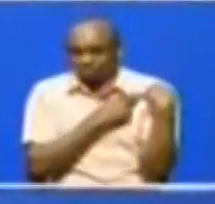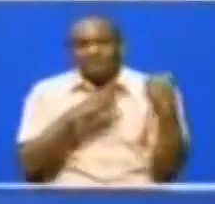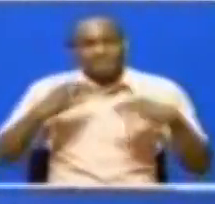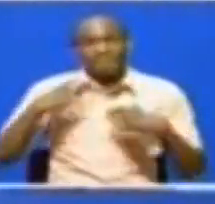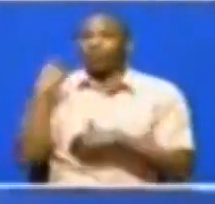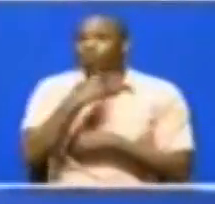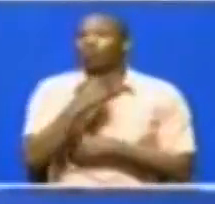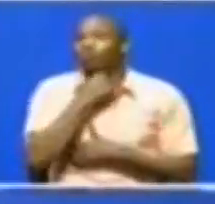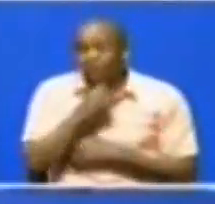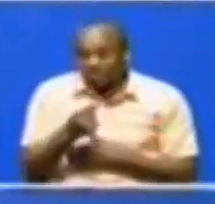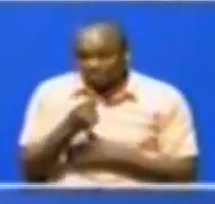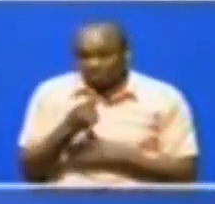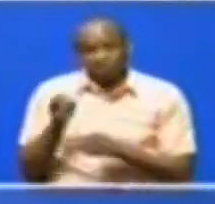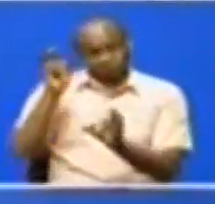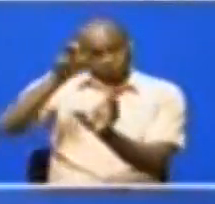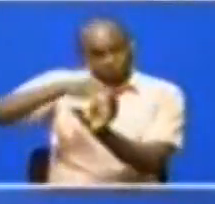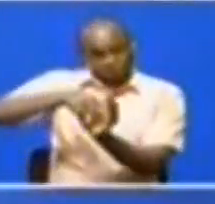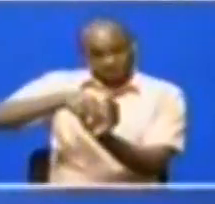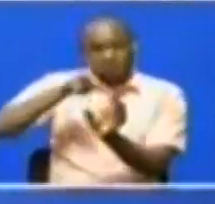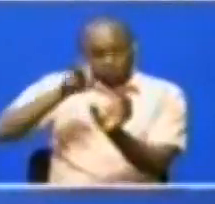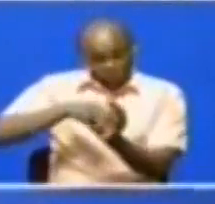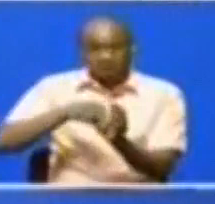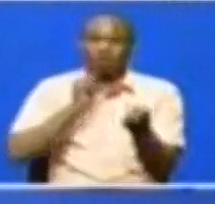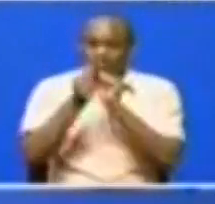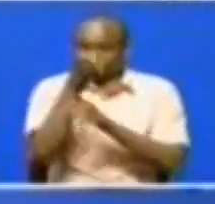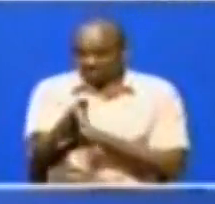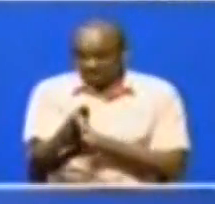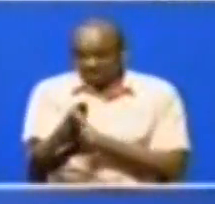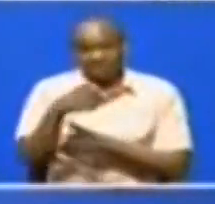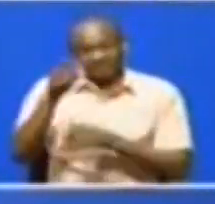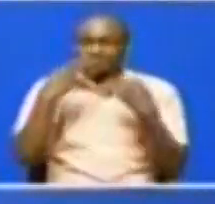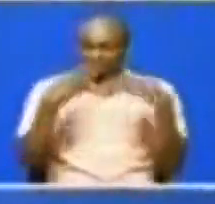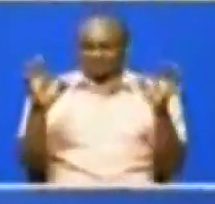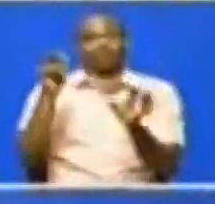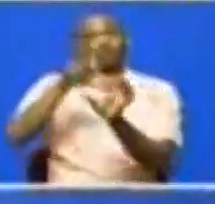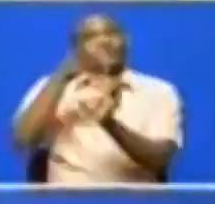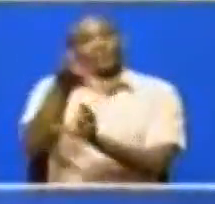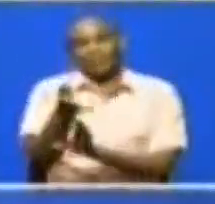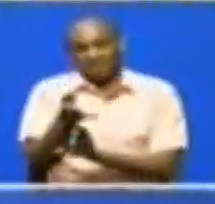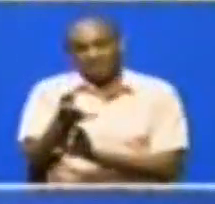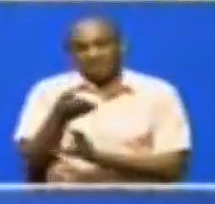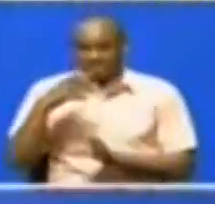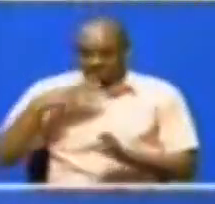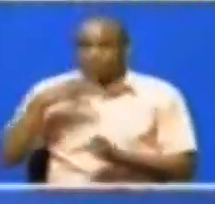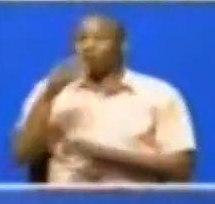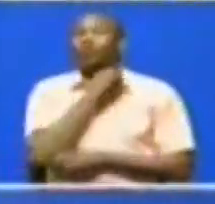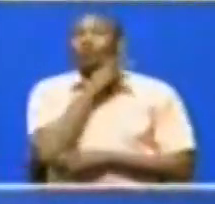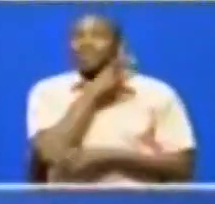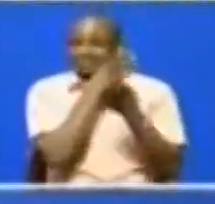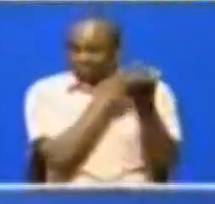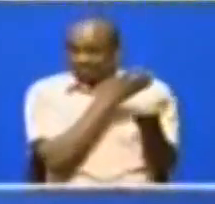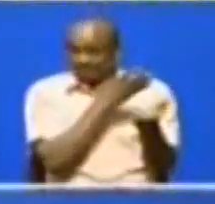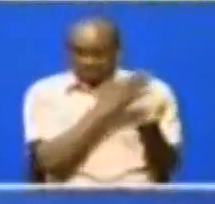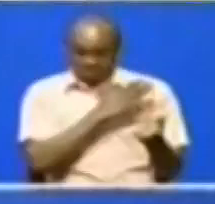who would want to come to join the race. Is at liberty to do so. It is the petitioner